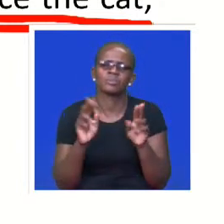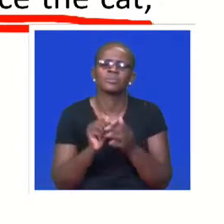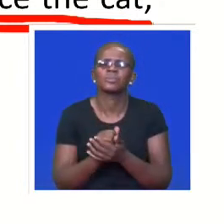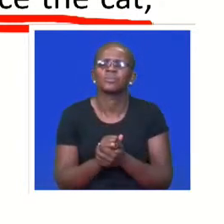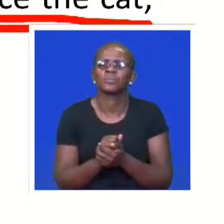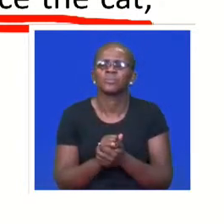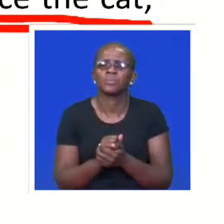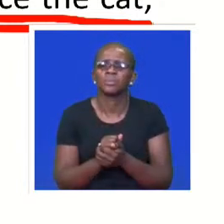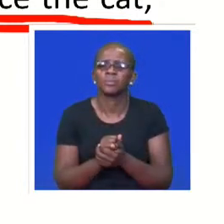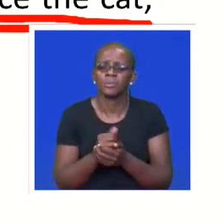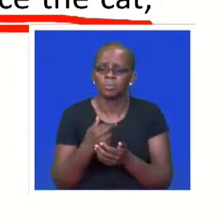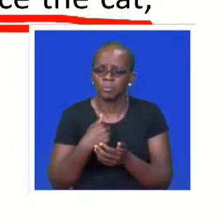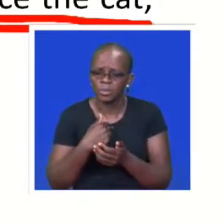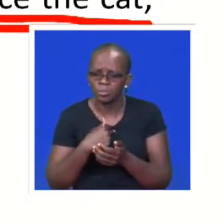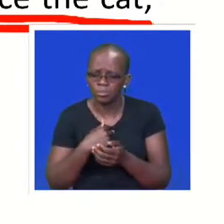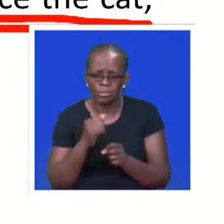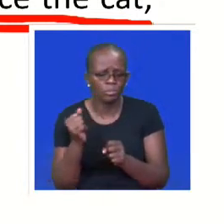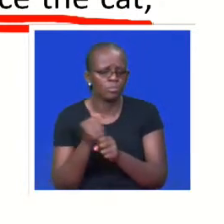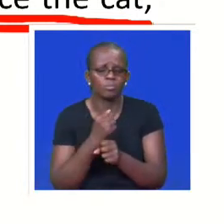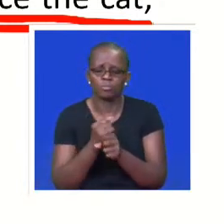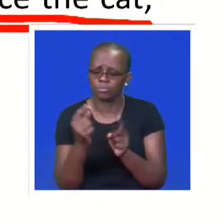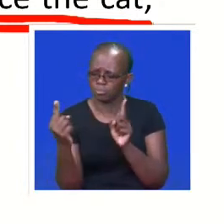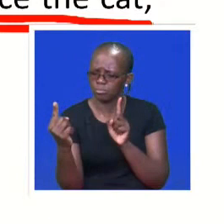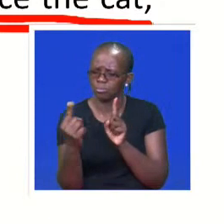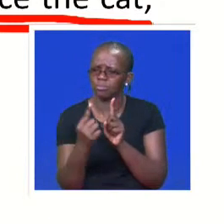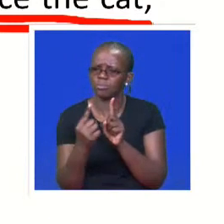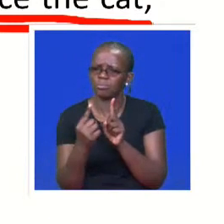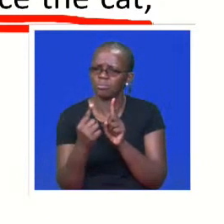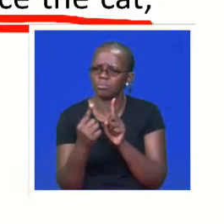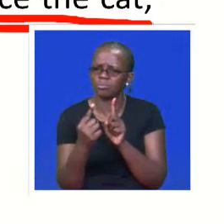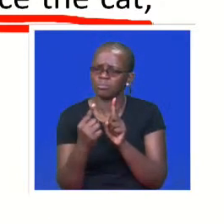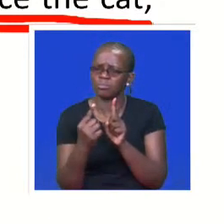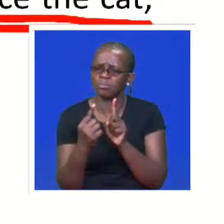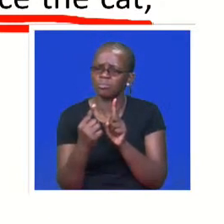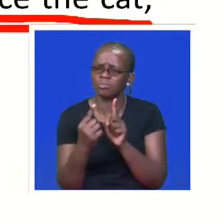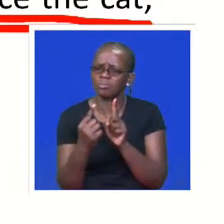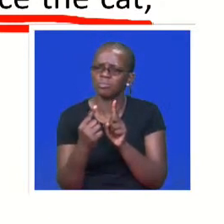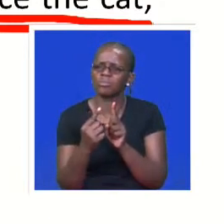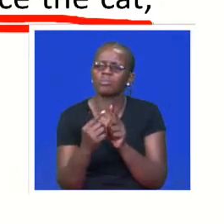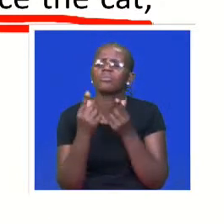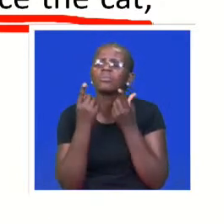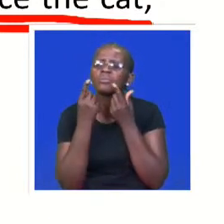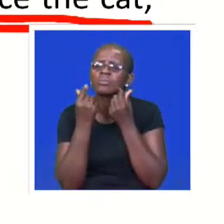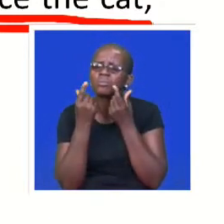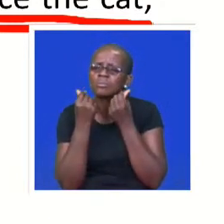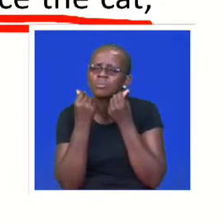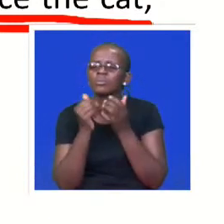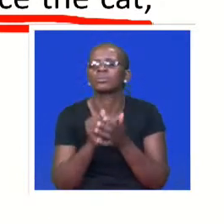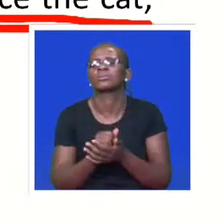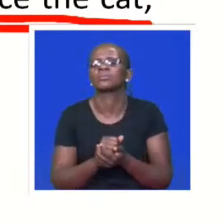I was not going to face the cat. But then there's that why. Because